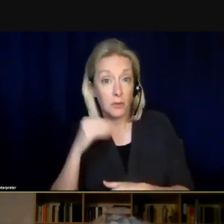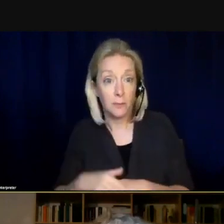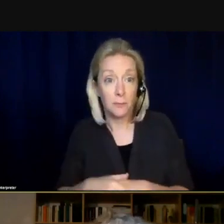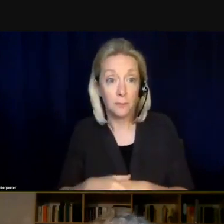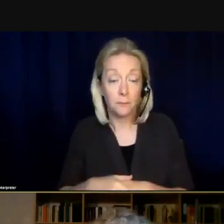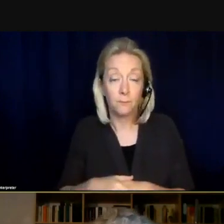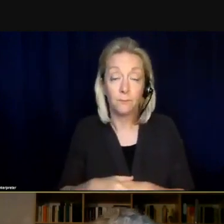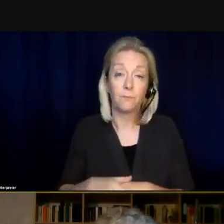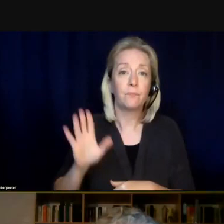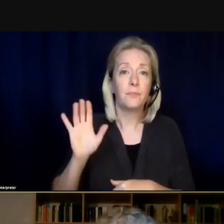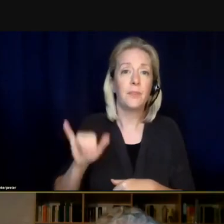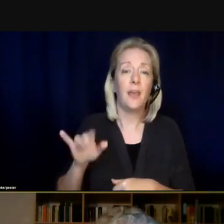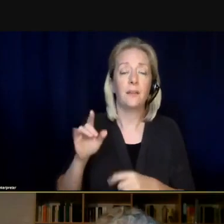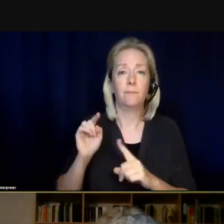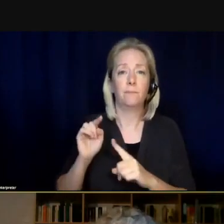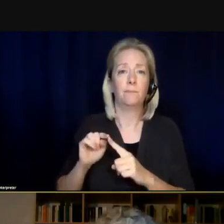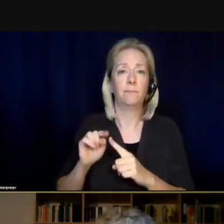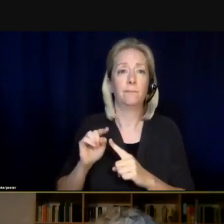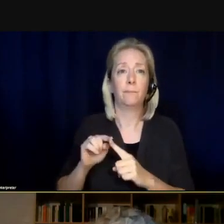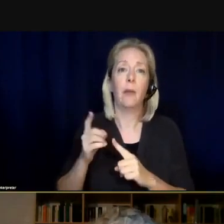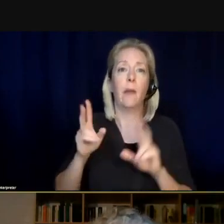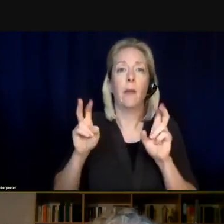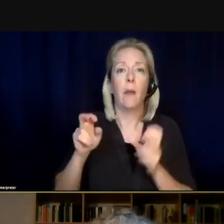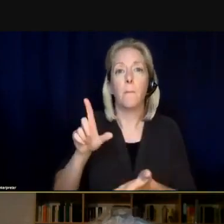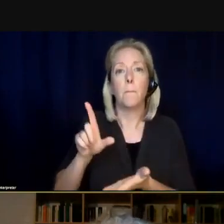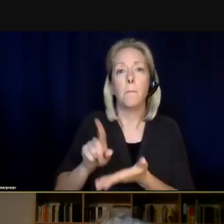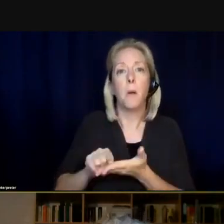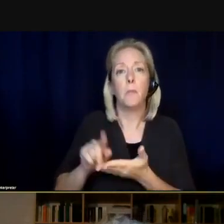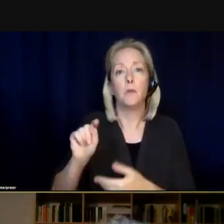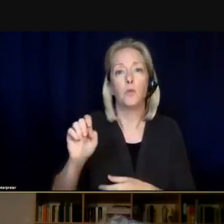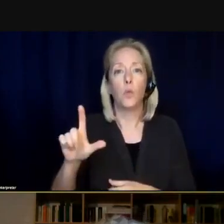one, and this was essentially a publishing tool.